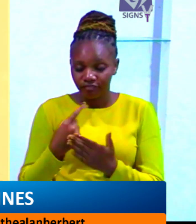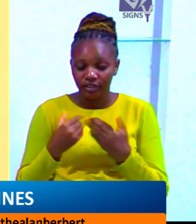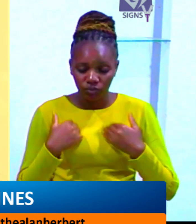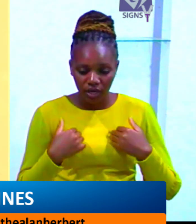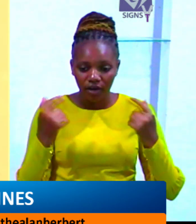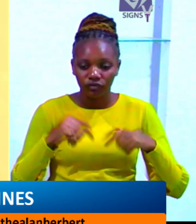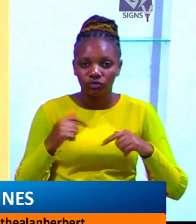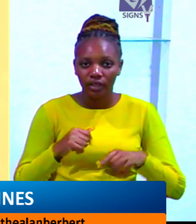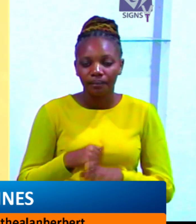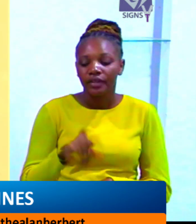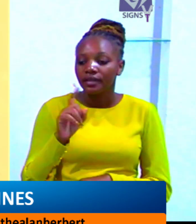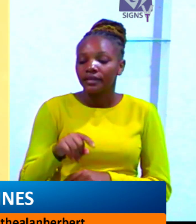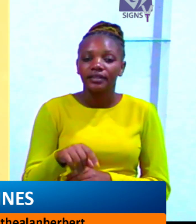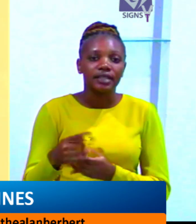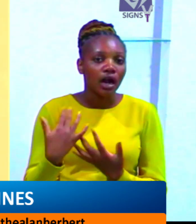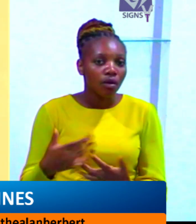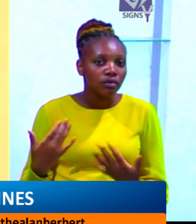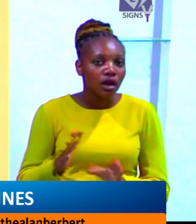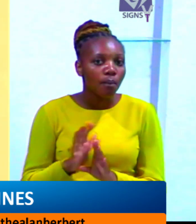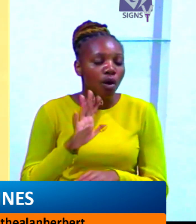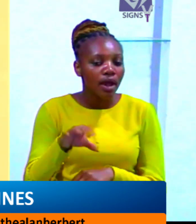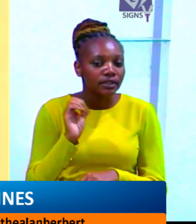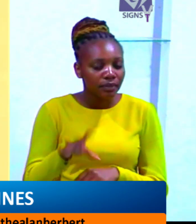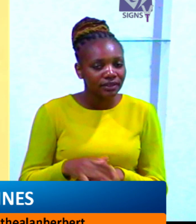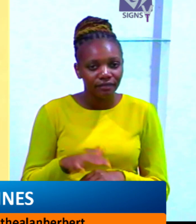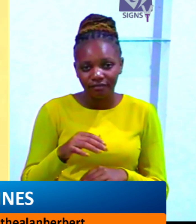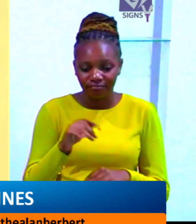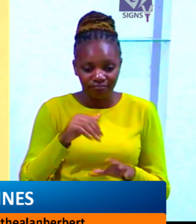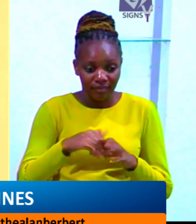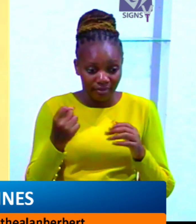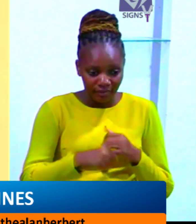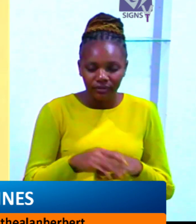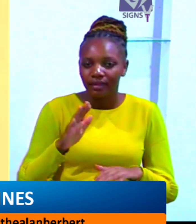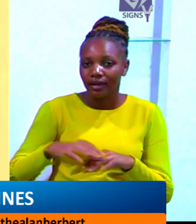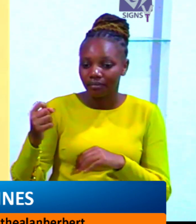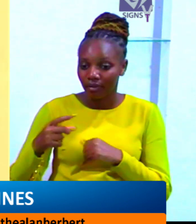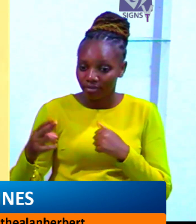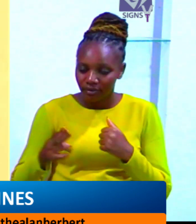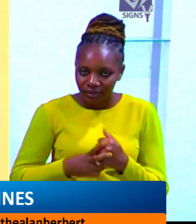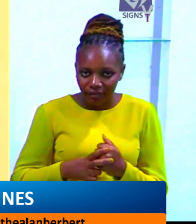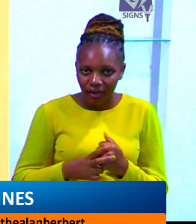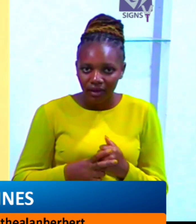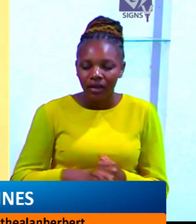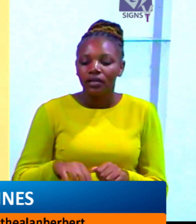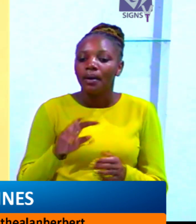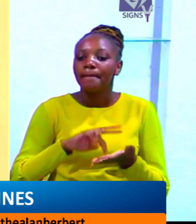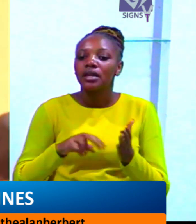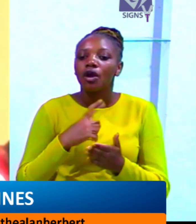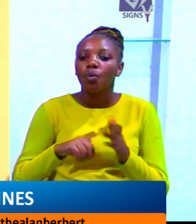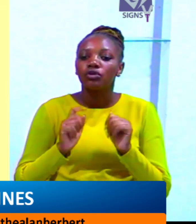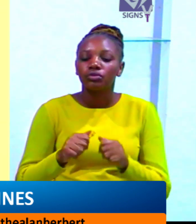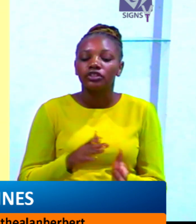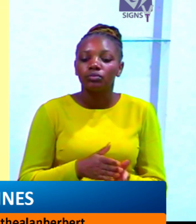cargoes are more expensive than July cargoes, it gives you a clear indication of where we'll be going in the next pricing